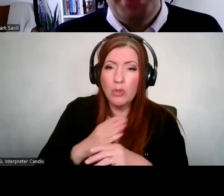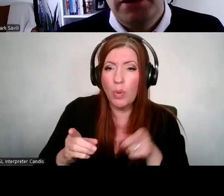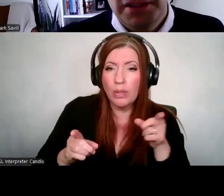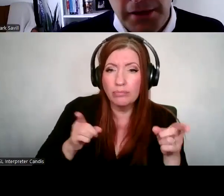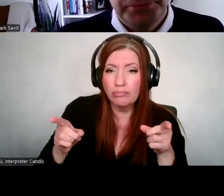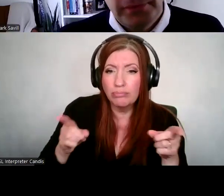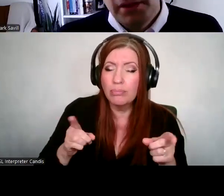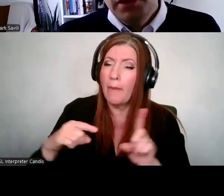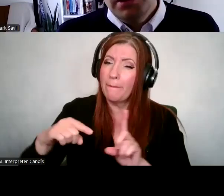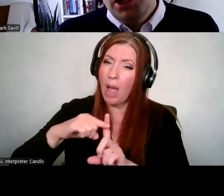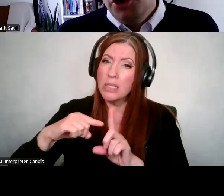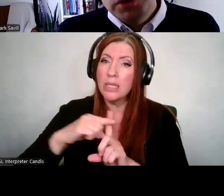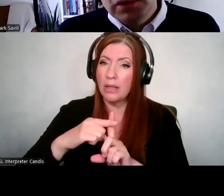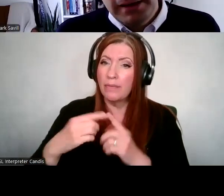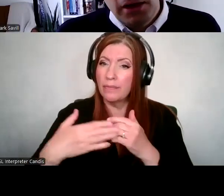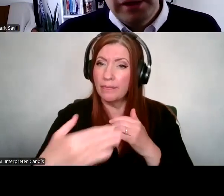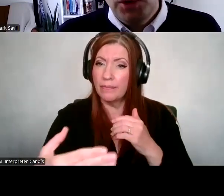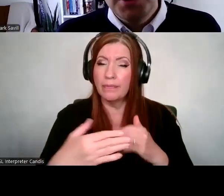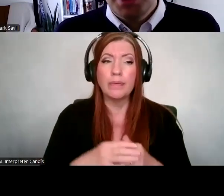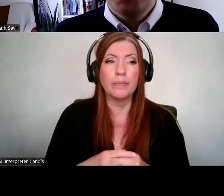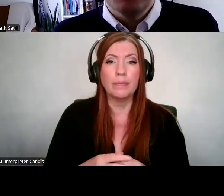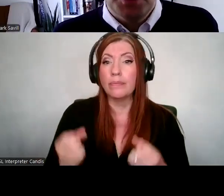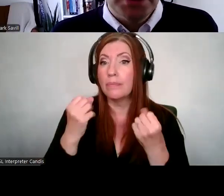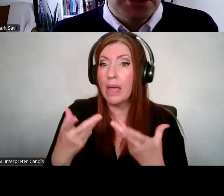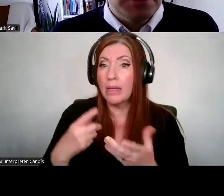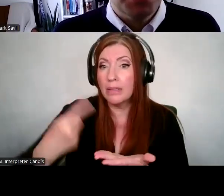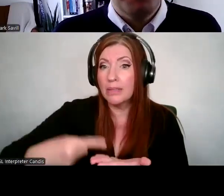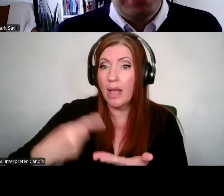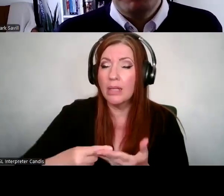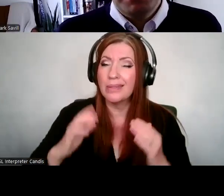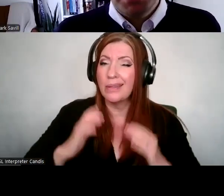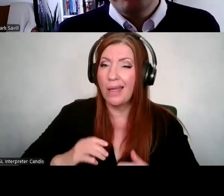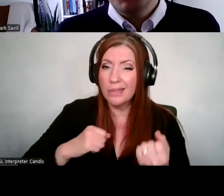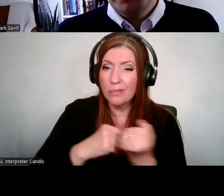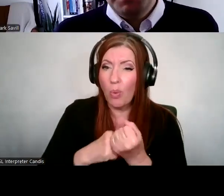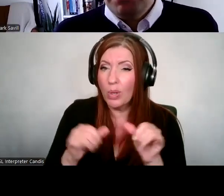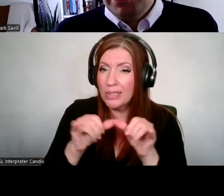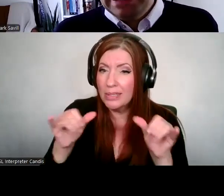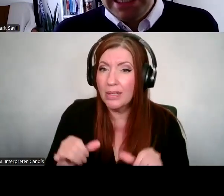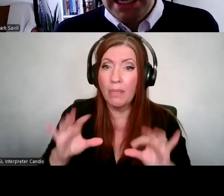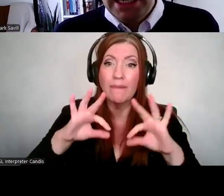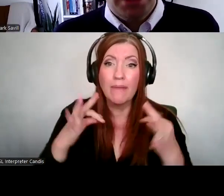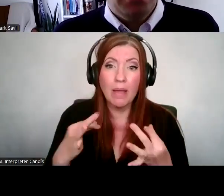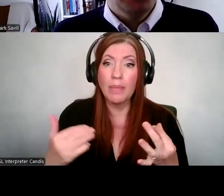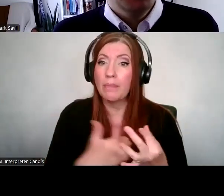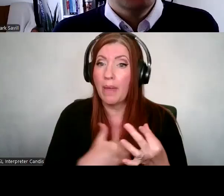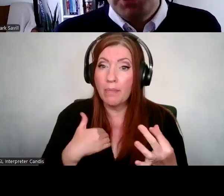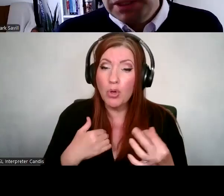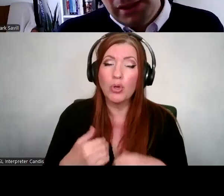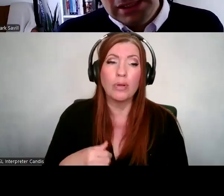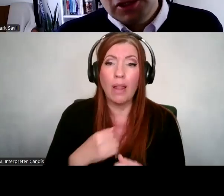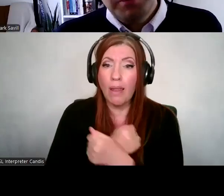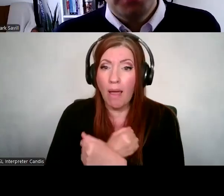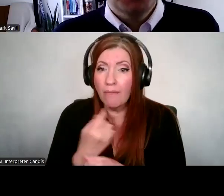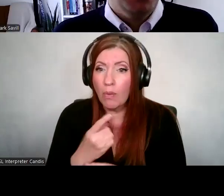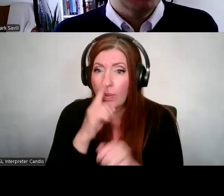way from the outset. A lot of them talked about the importance of the client support system. So family members, loved ones being really key in supporting